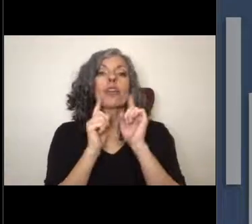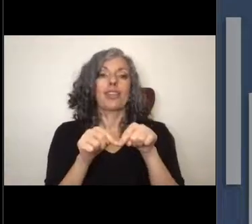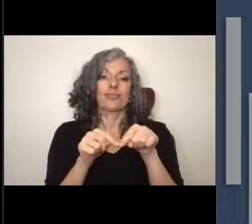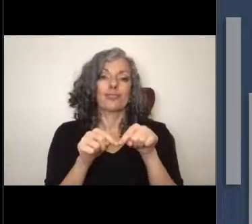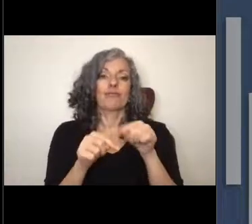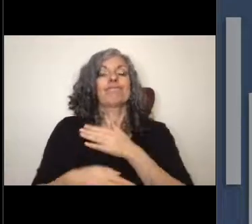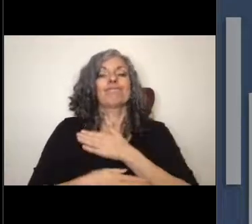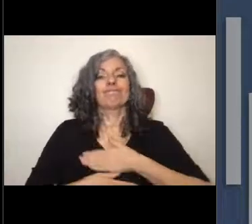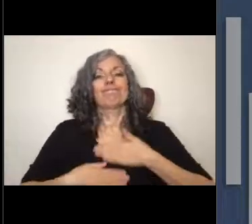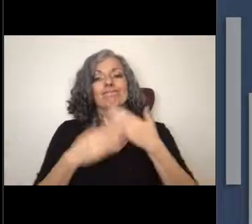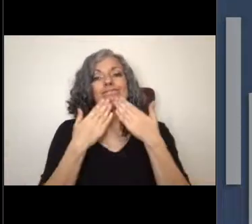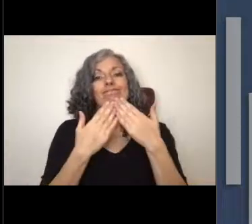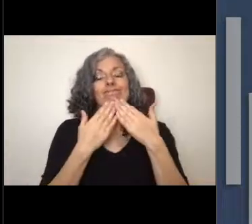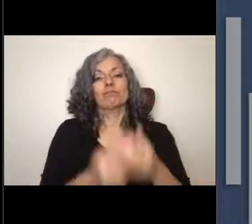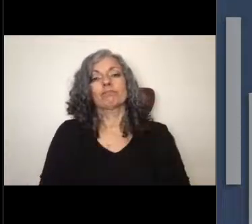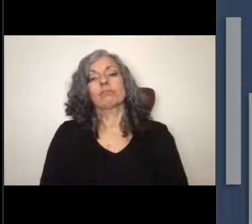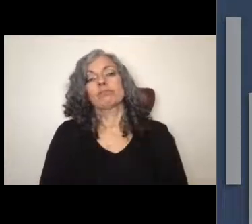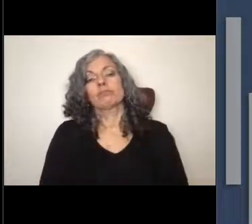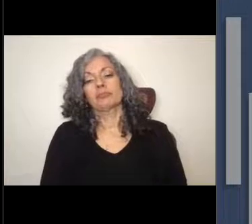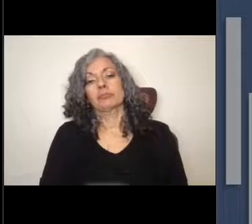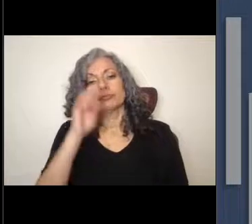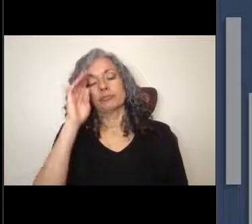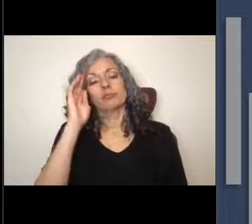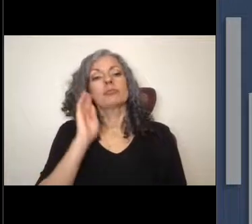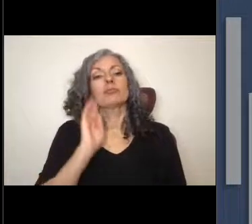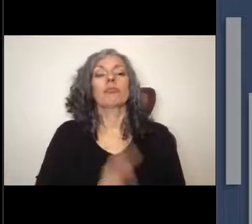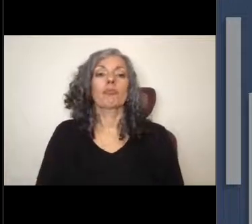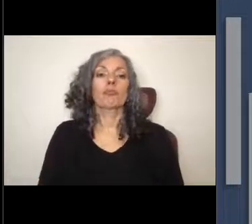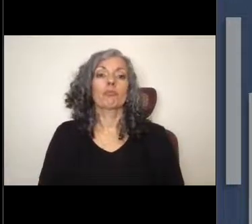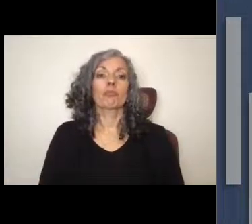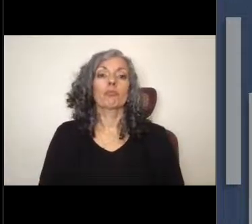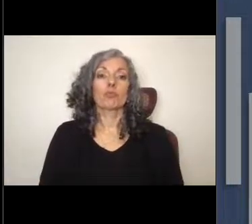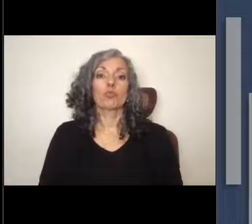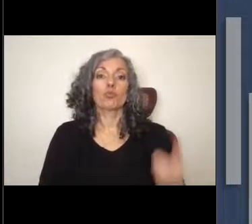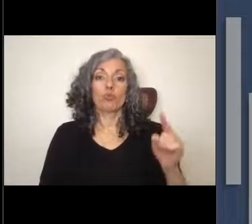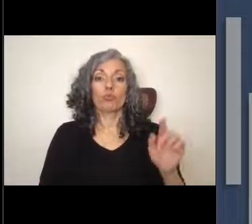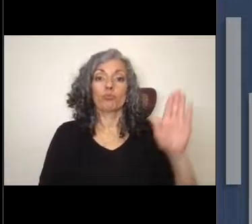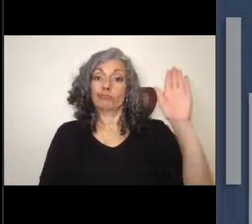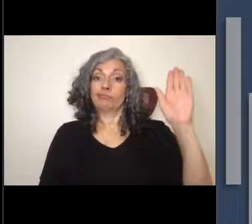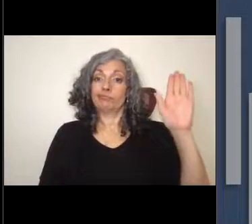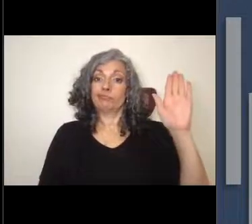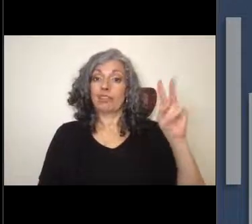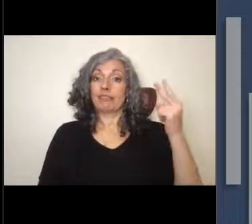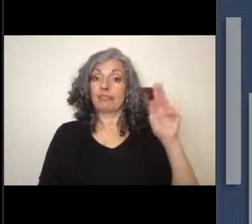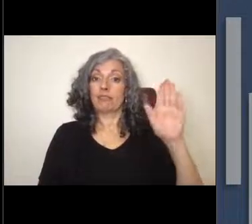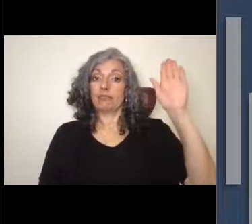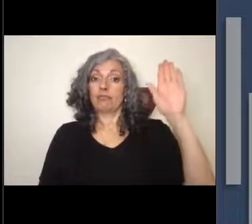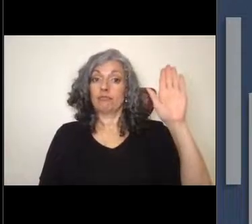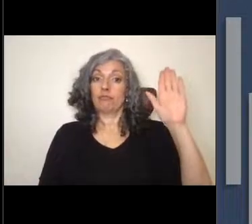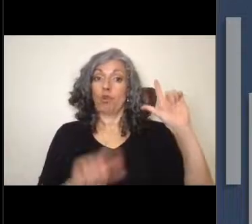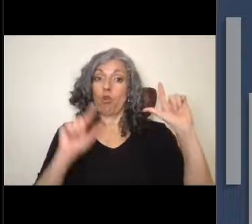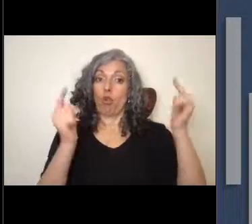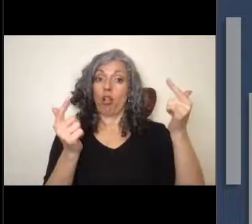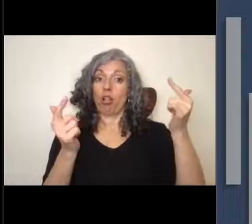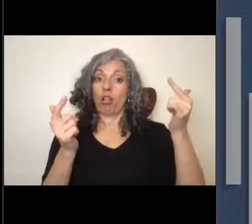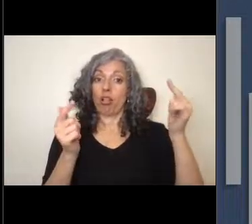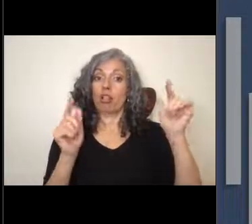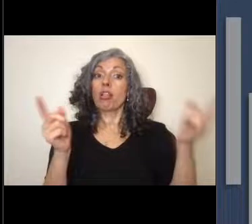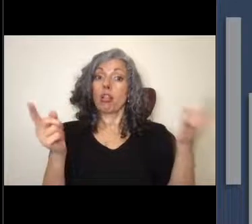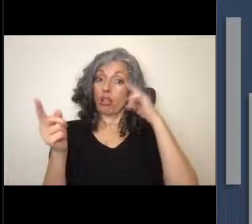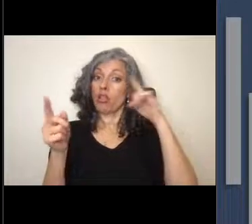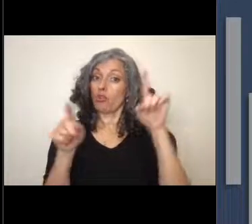move the item. Excellent. Will you have a second? Second. Lou, Davis, all those in favor? Aye. Excellent.